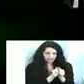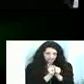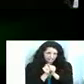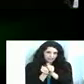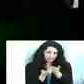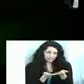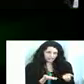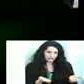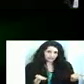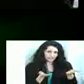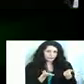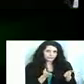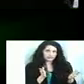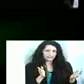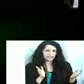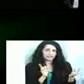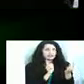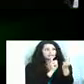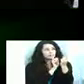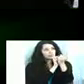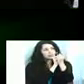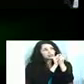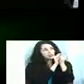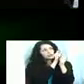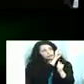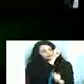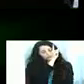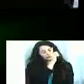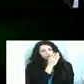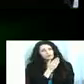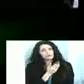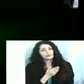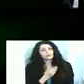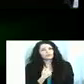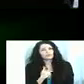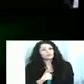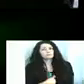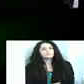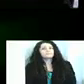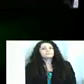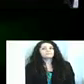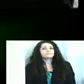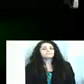gathered here to meet with you.